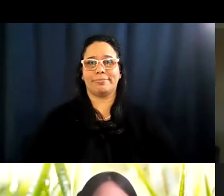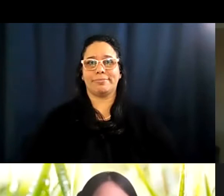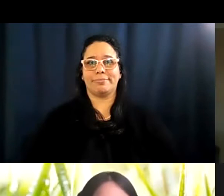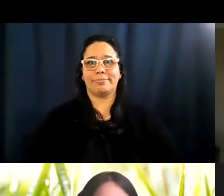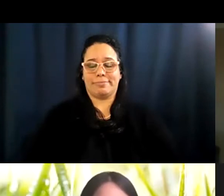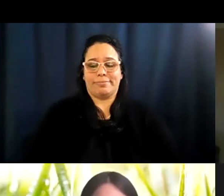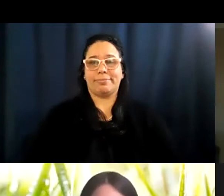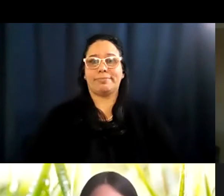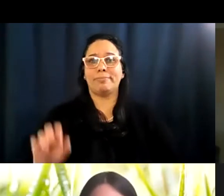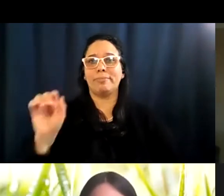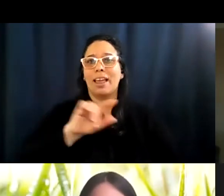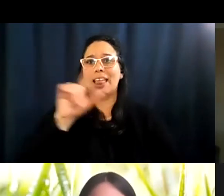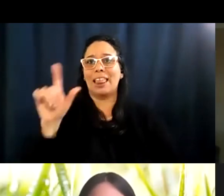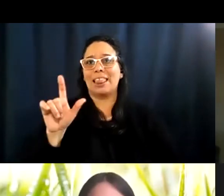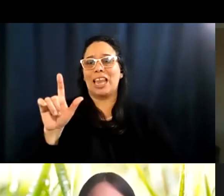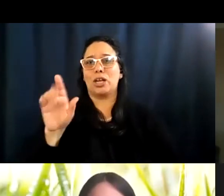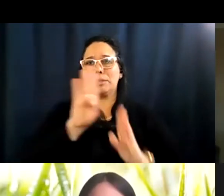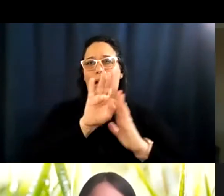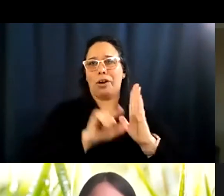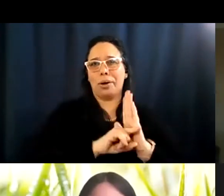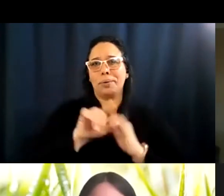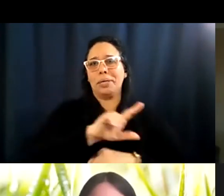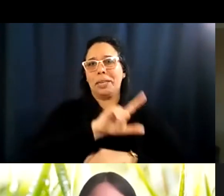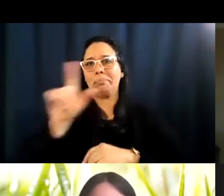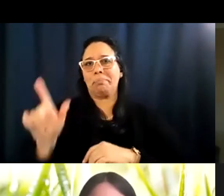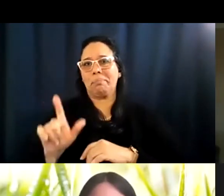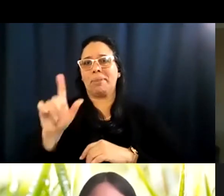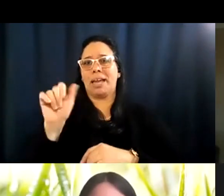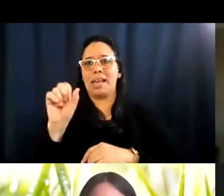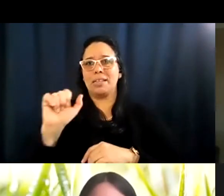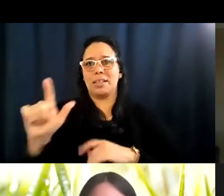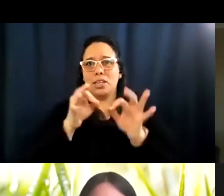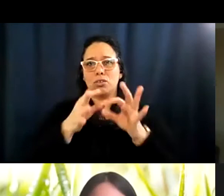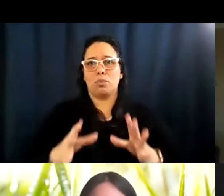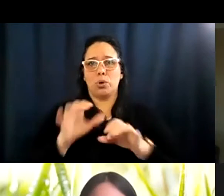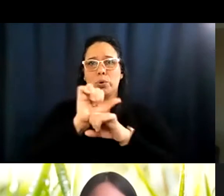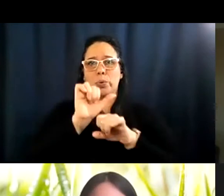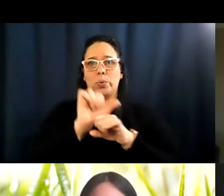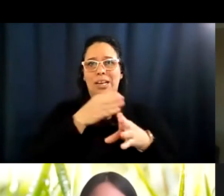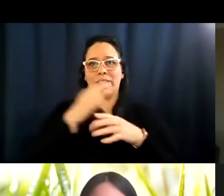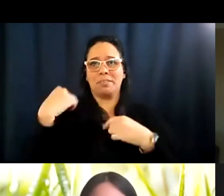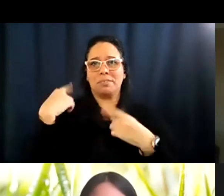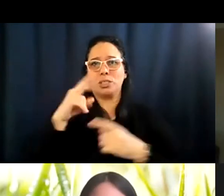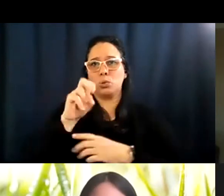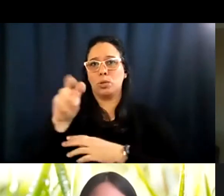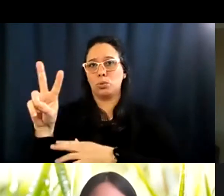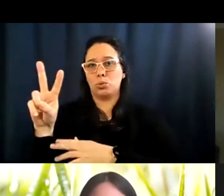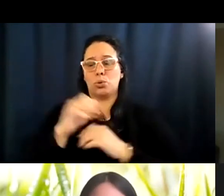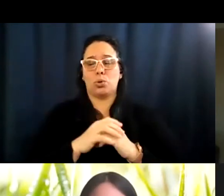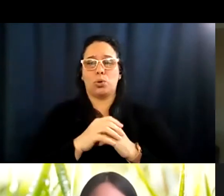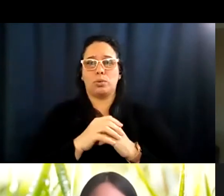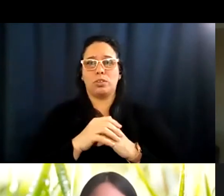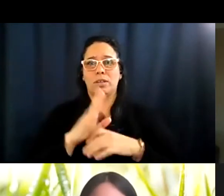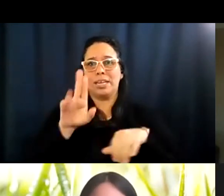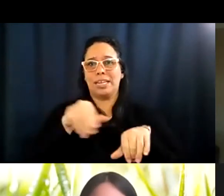So Lena's bio. Lena Serrano is an American Sign Language interpreter working in the field since 2002. She has her